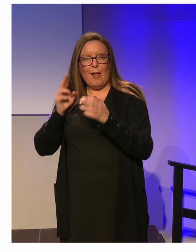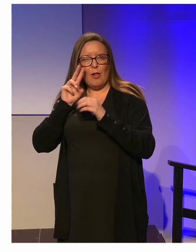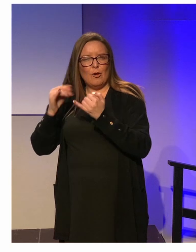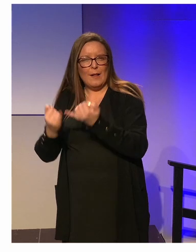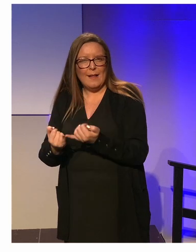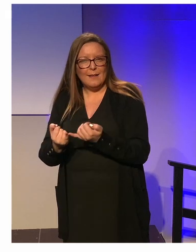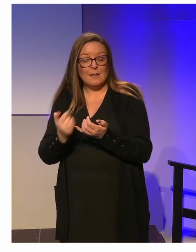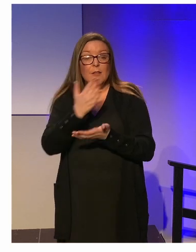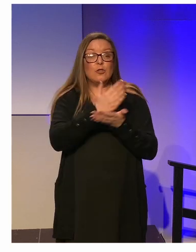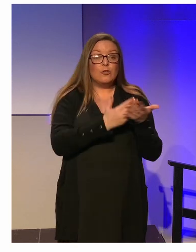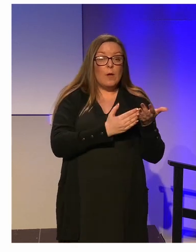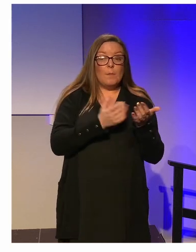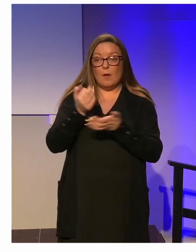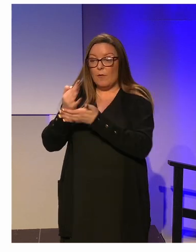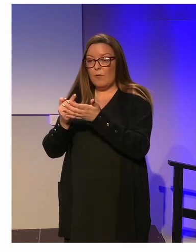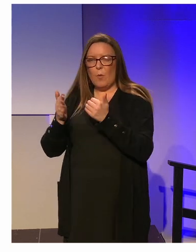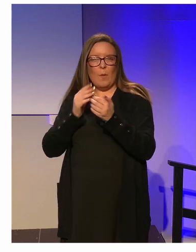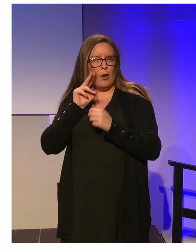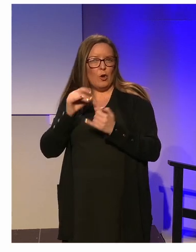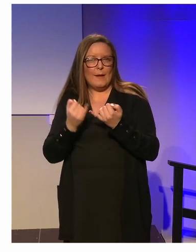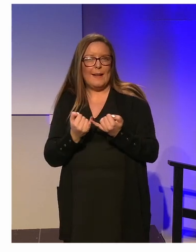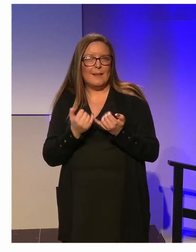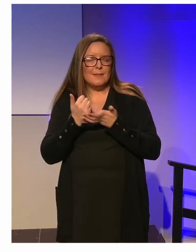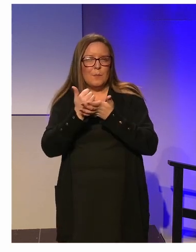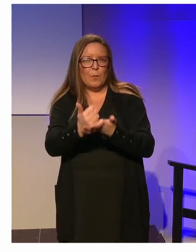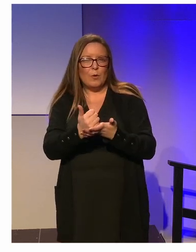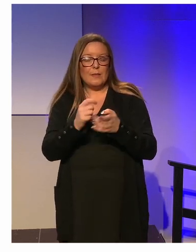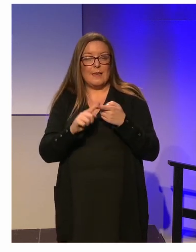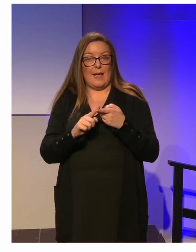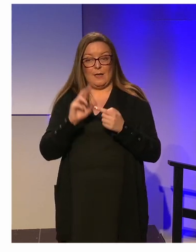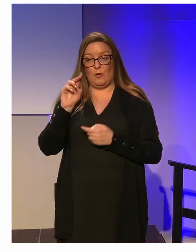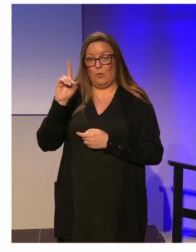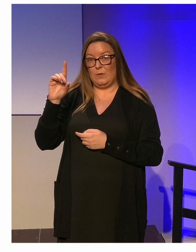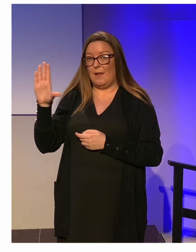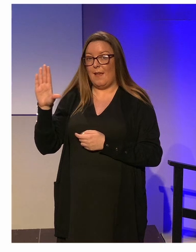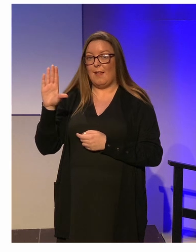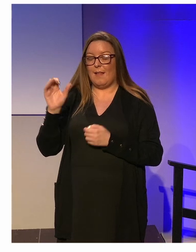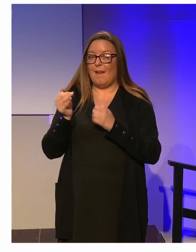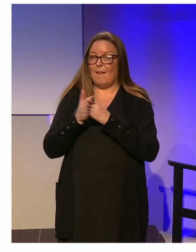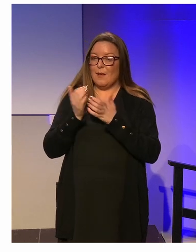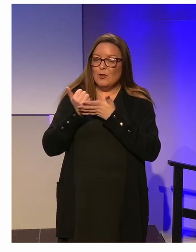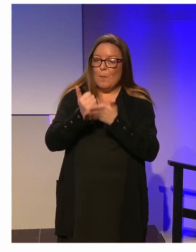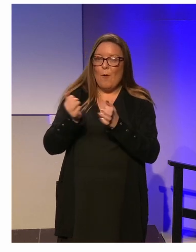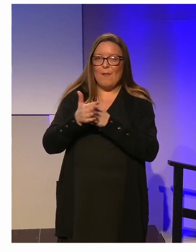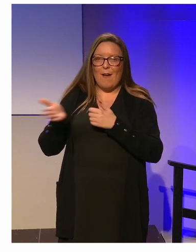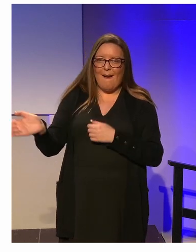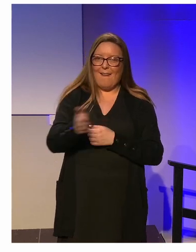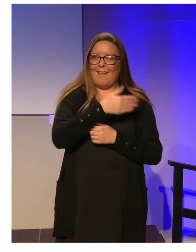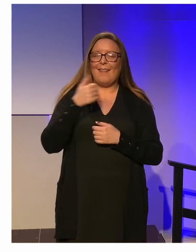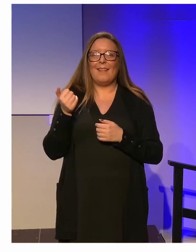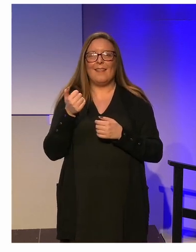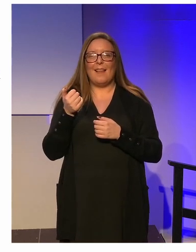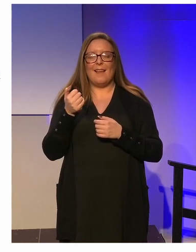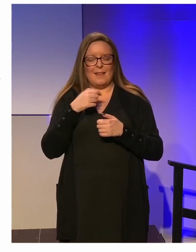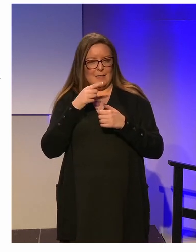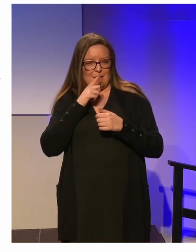and what does support for few look like? And for us, our home for UDL was always support for all. It was always around